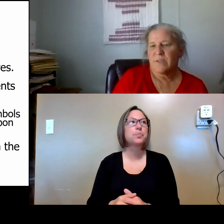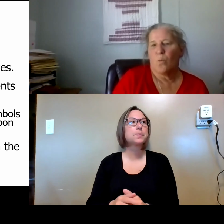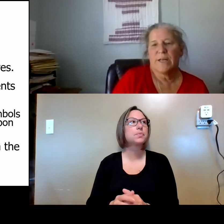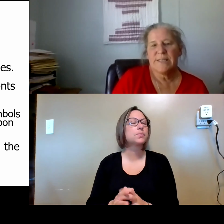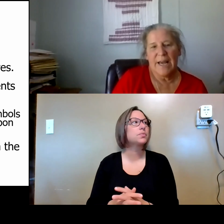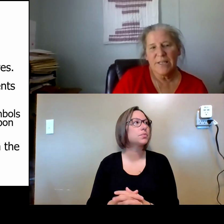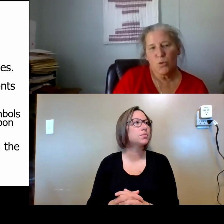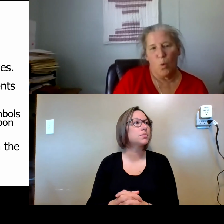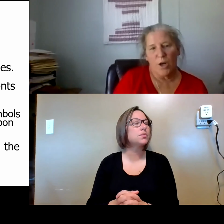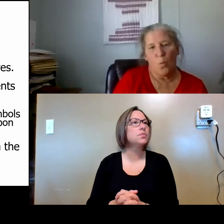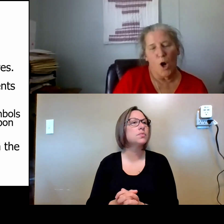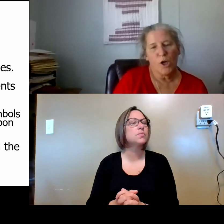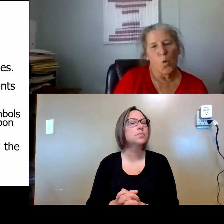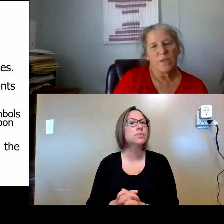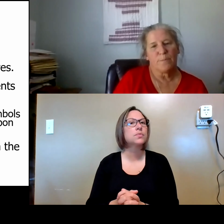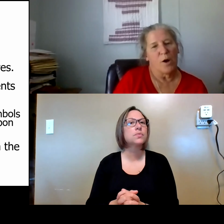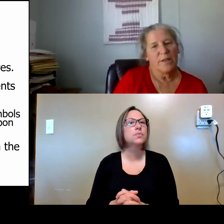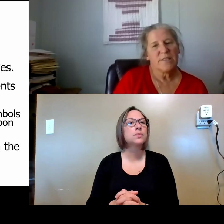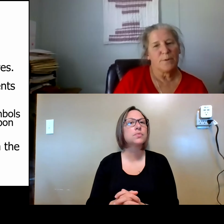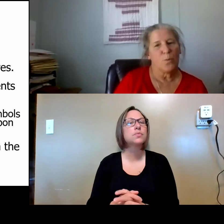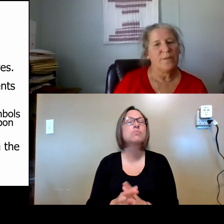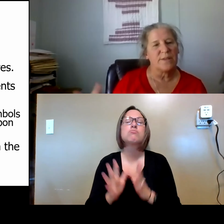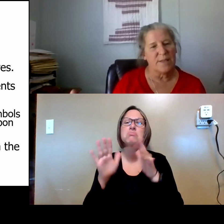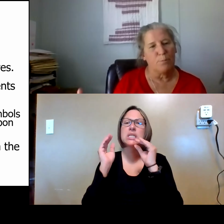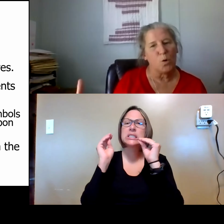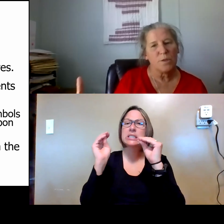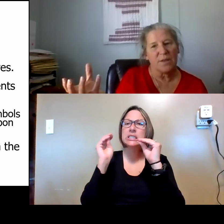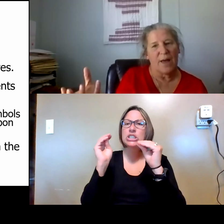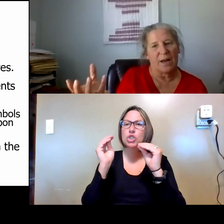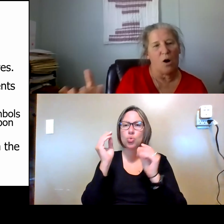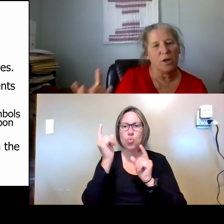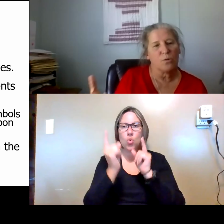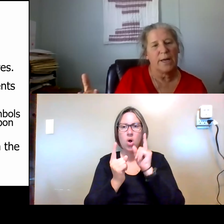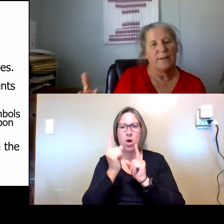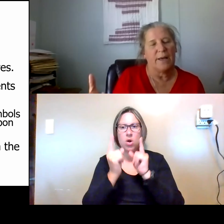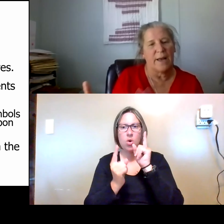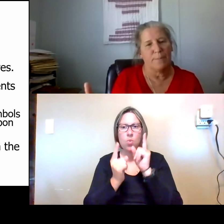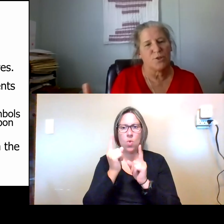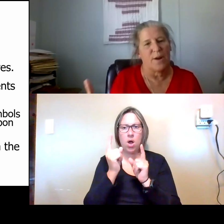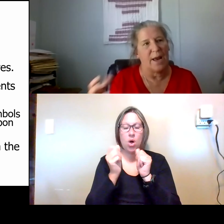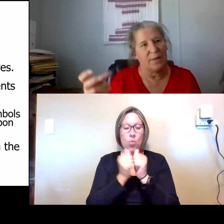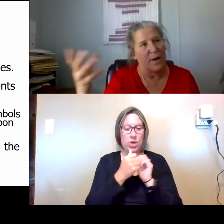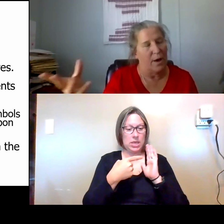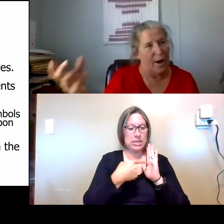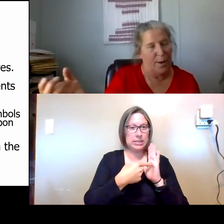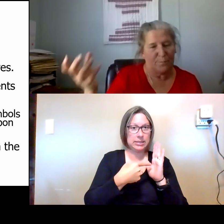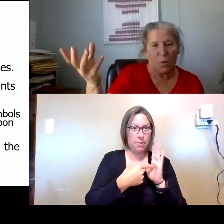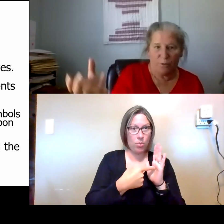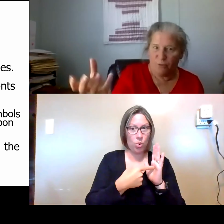We also want to teach one-on-one correspondence between the symbols, that concrete and abstract, and